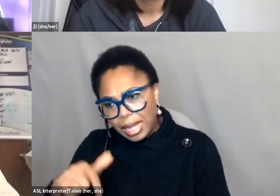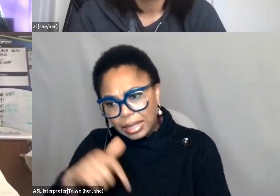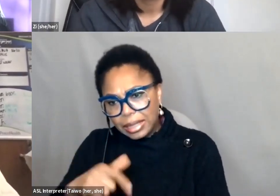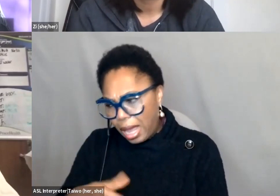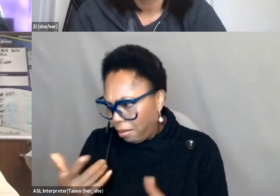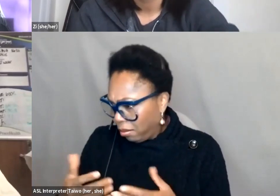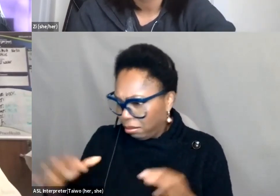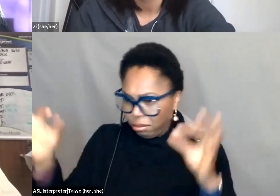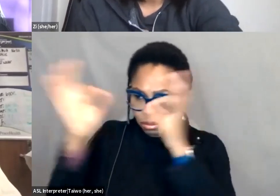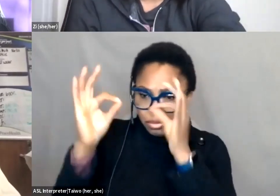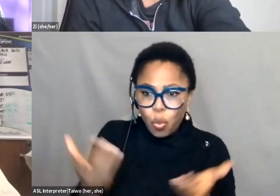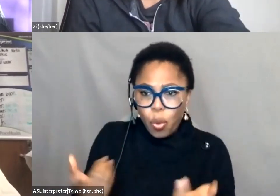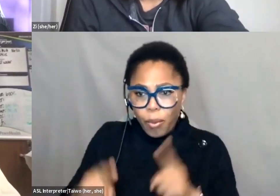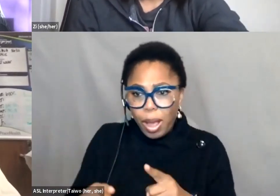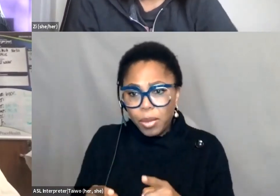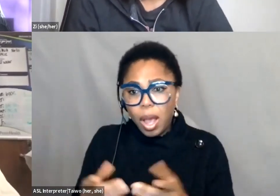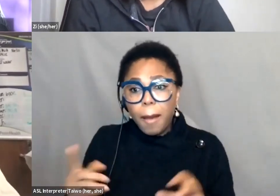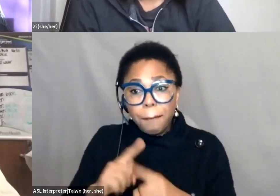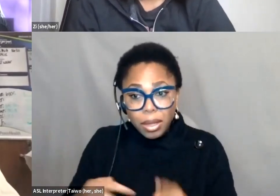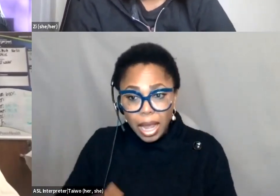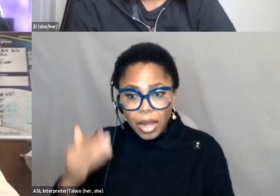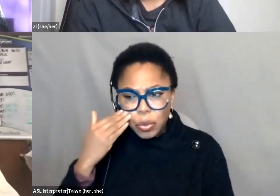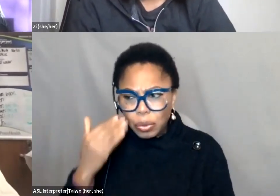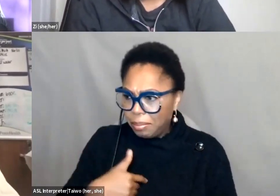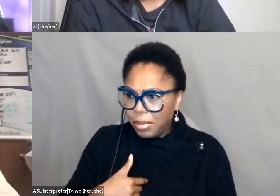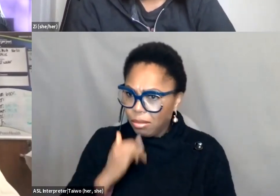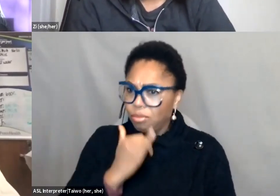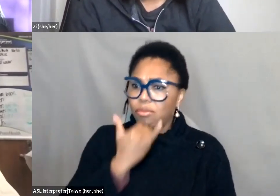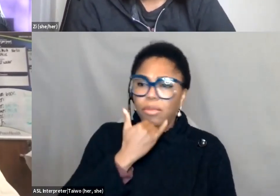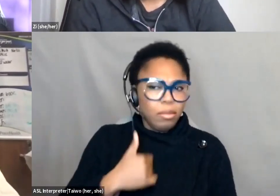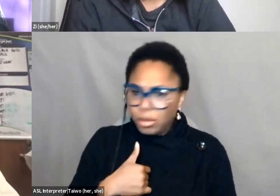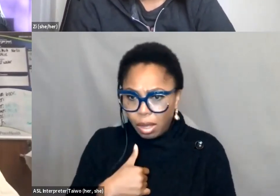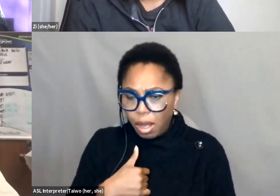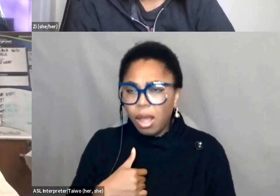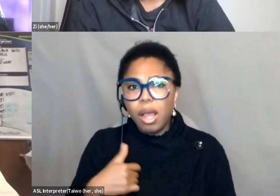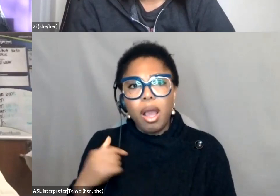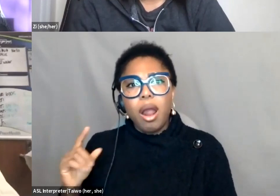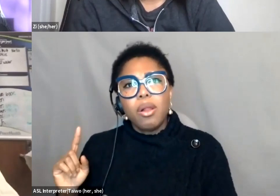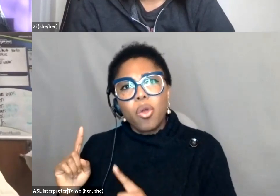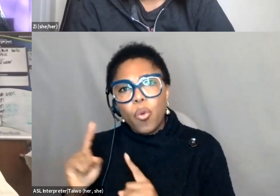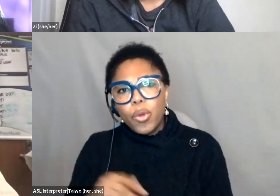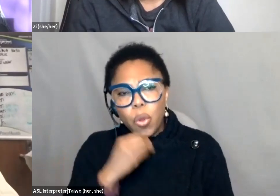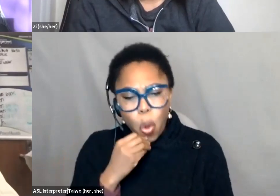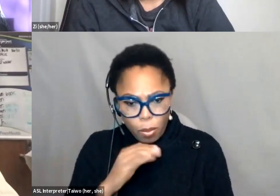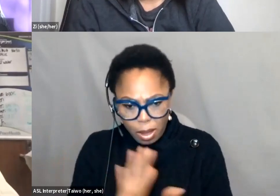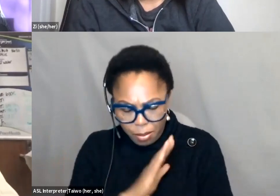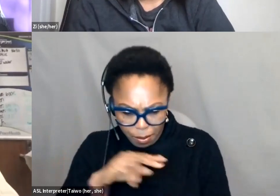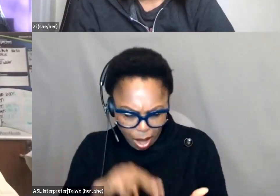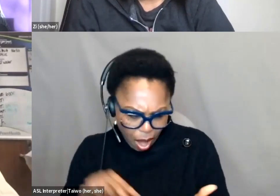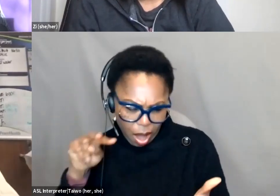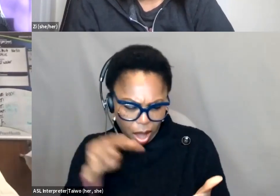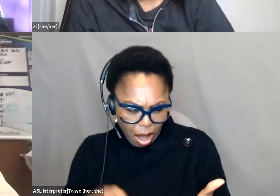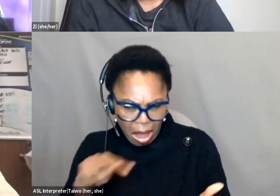what was happening. All I knew was that I hadn't made a mistake. All the way home, I stared at that paper and I wondered if